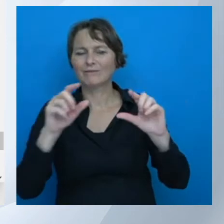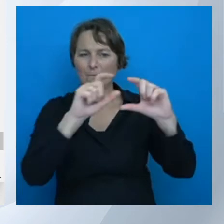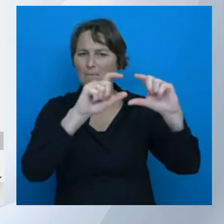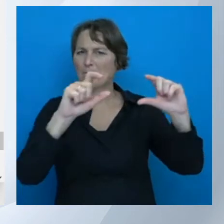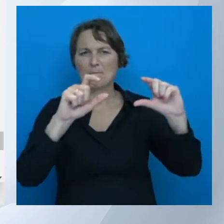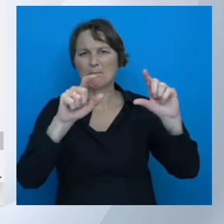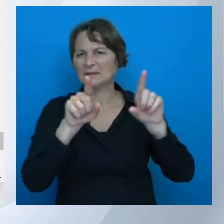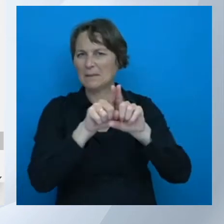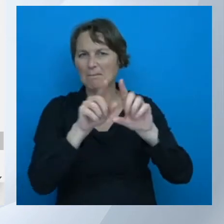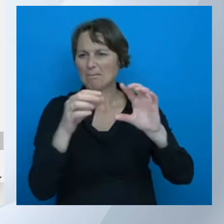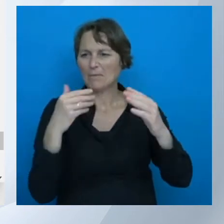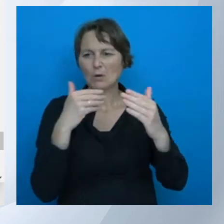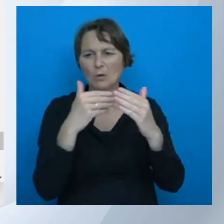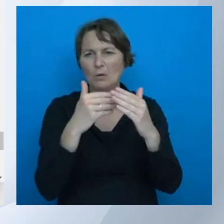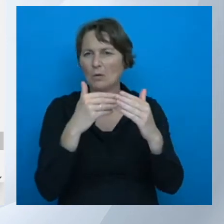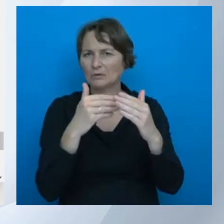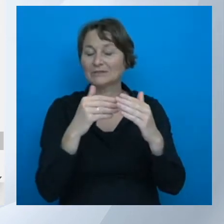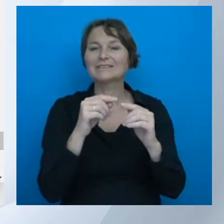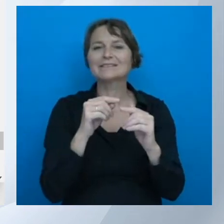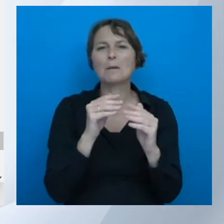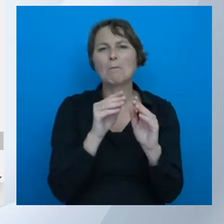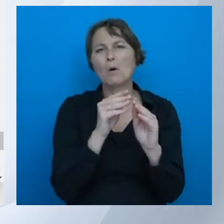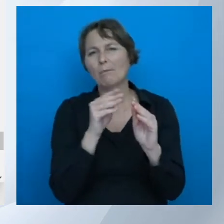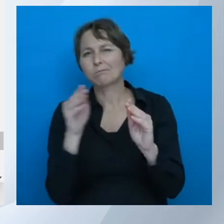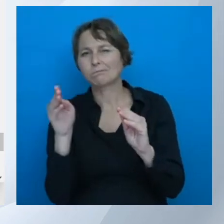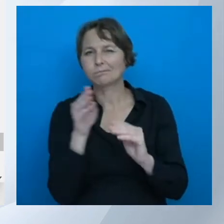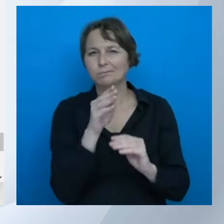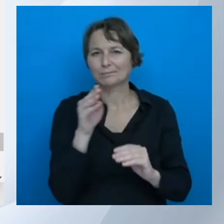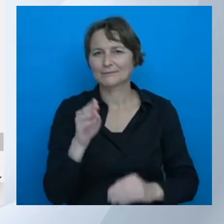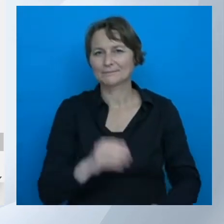some that is leading it towards the slate label.